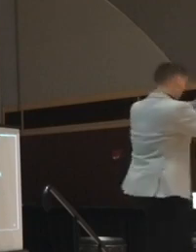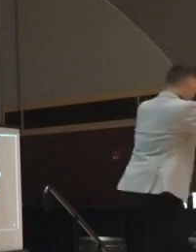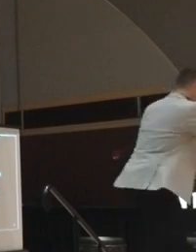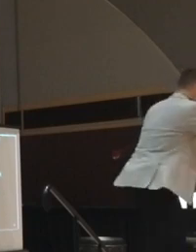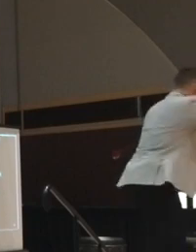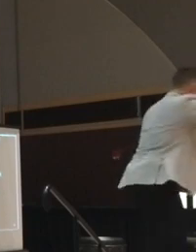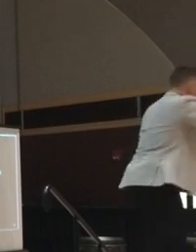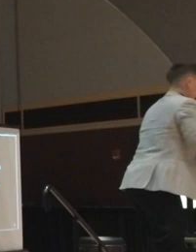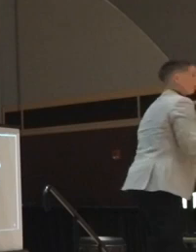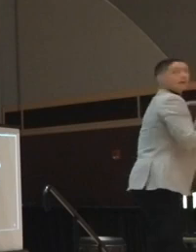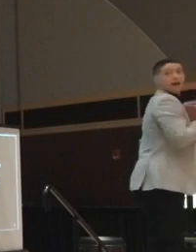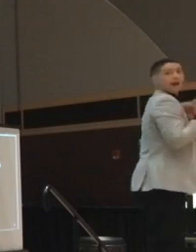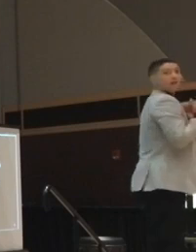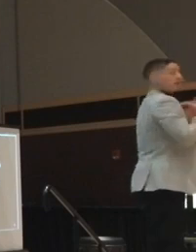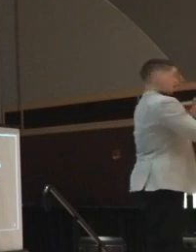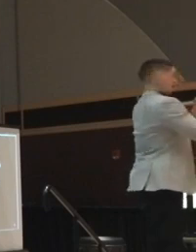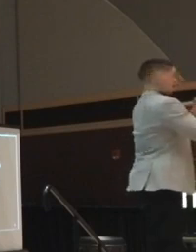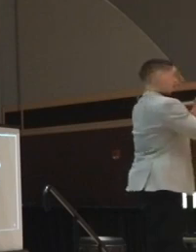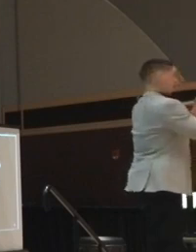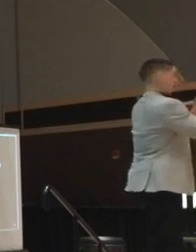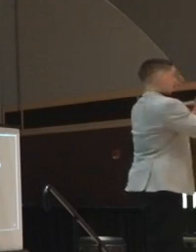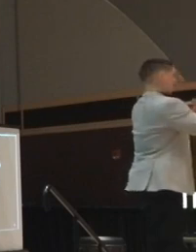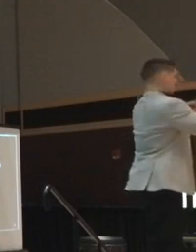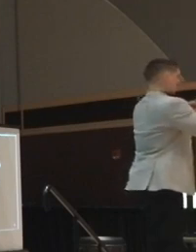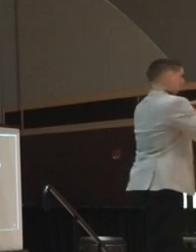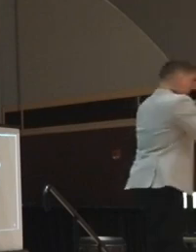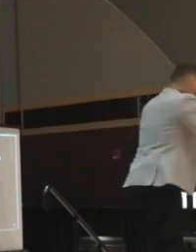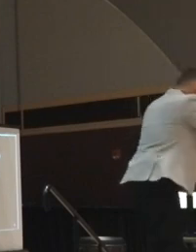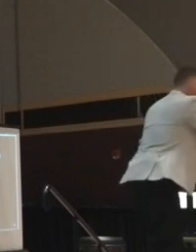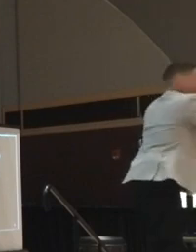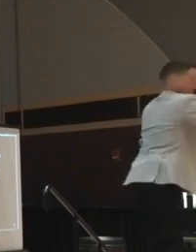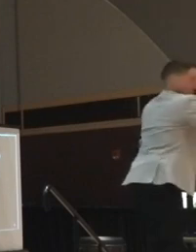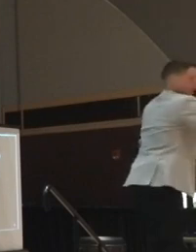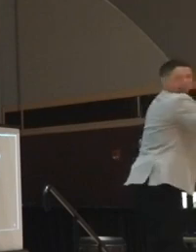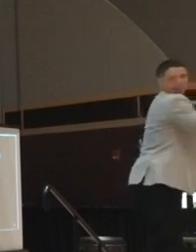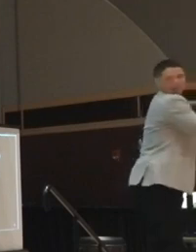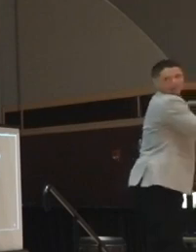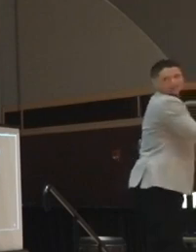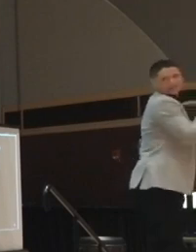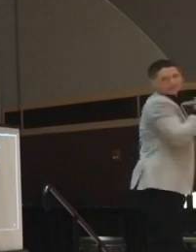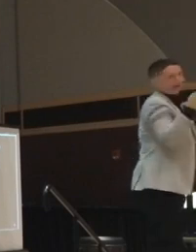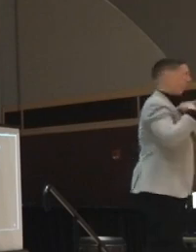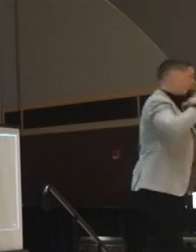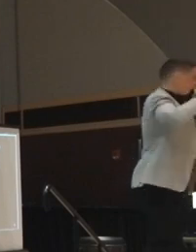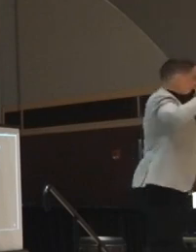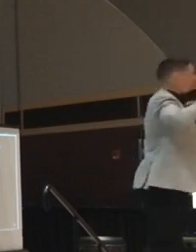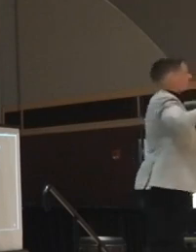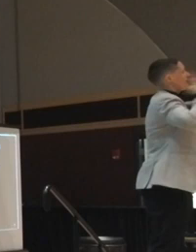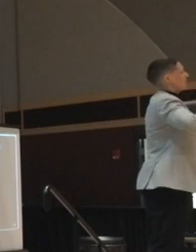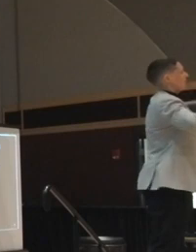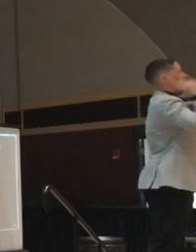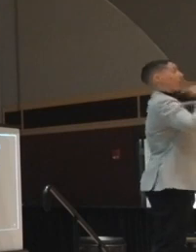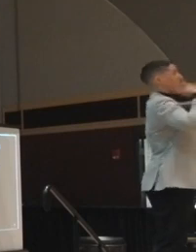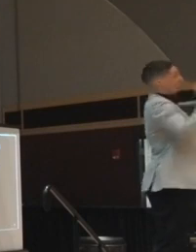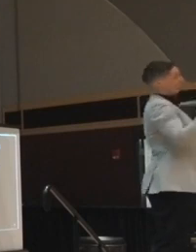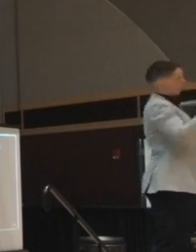cells real like this, and another one does this. There's a machine that goes like this. I've seen it. I'm seeing it now in my